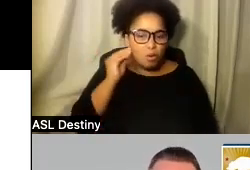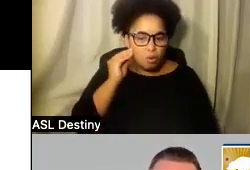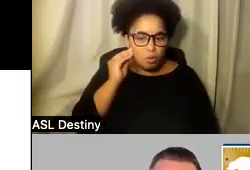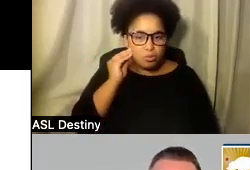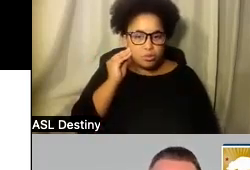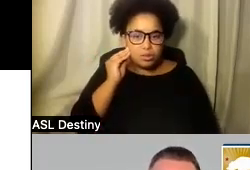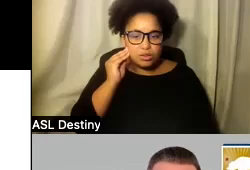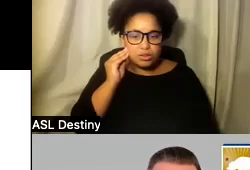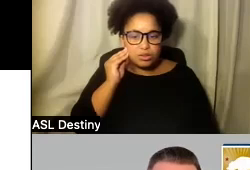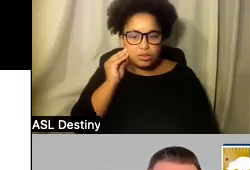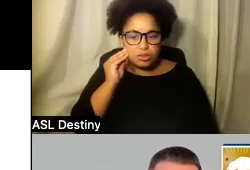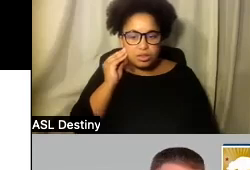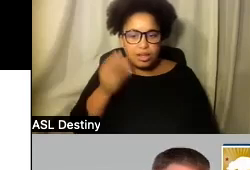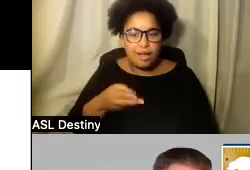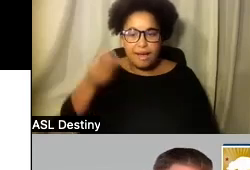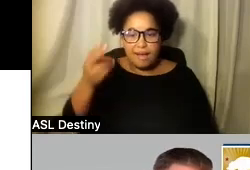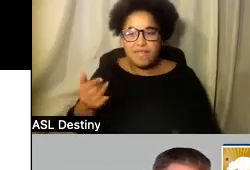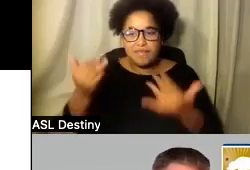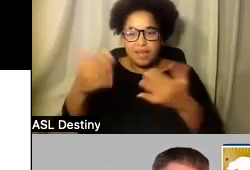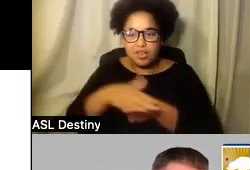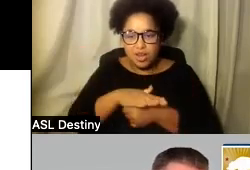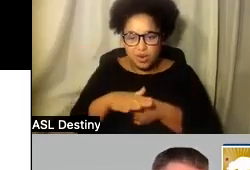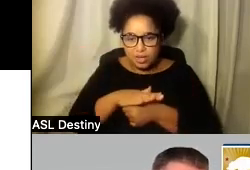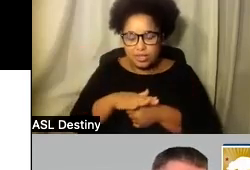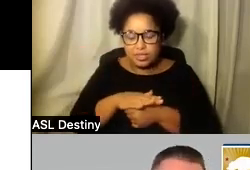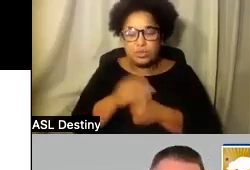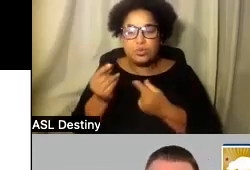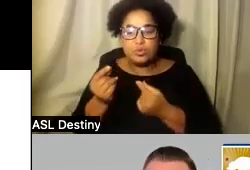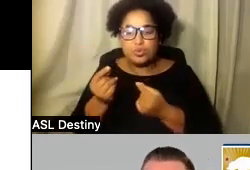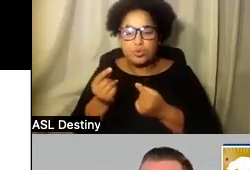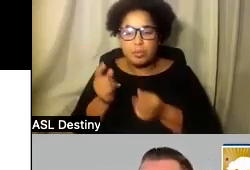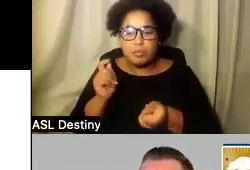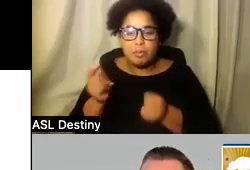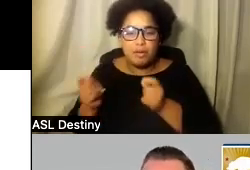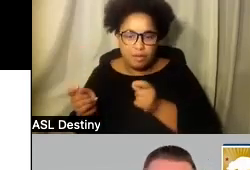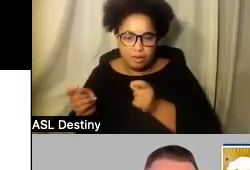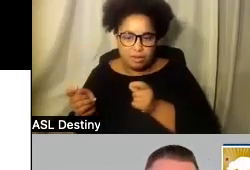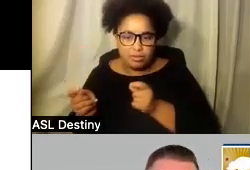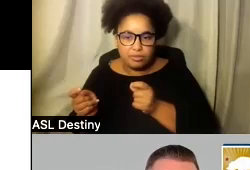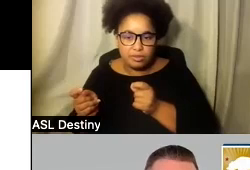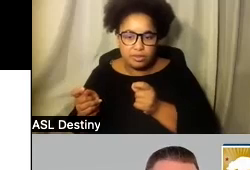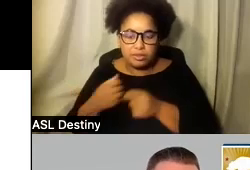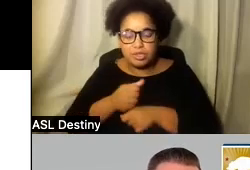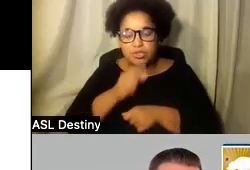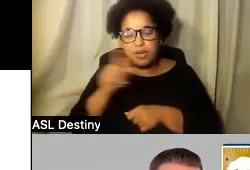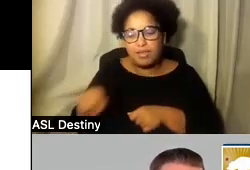in high fire risk areas, and modifying them in a way to make